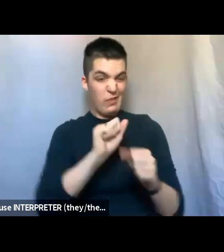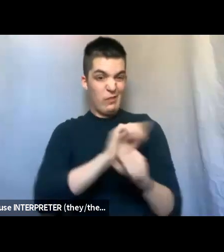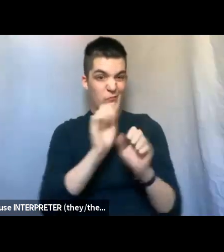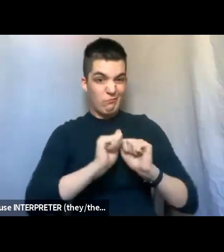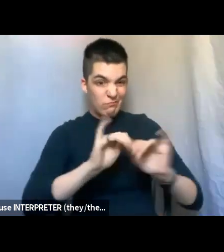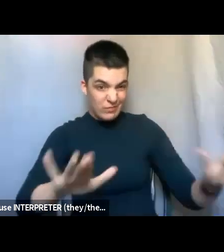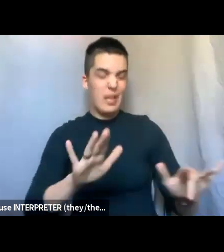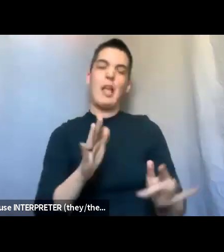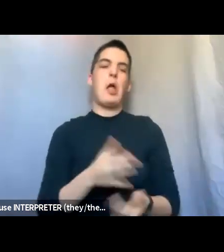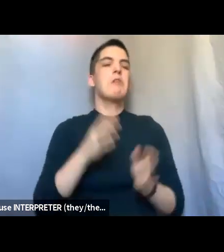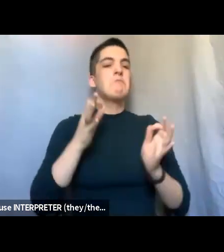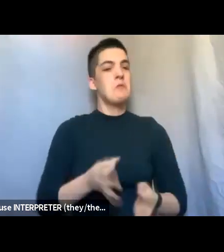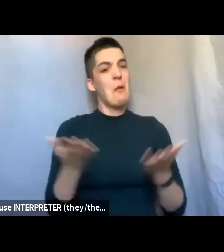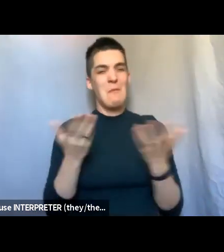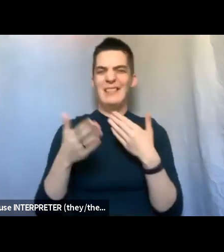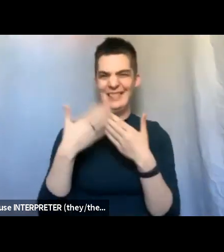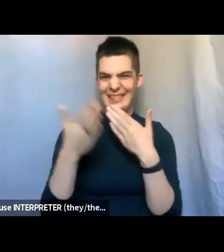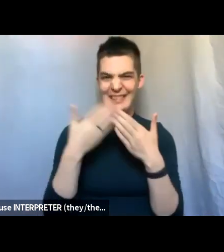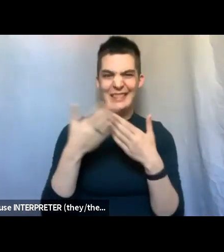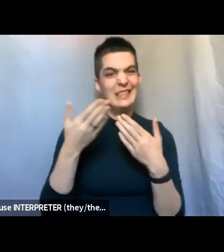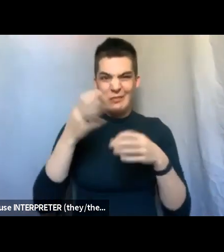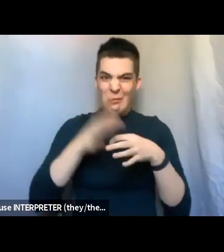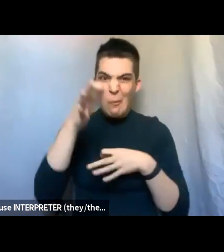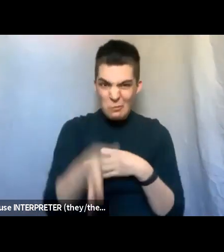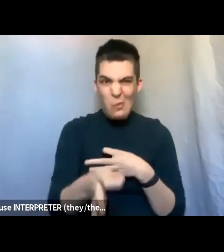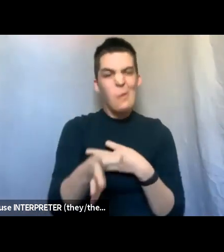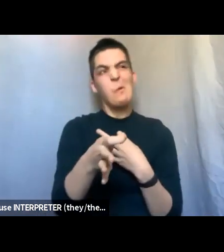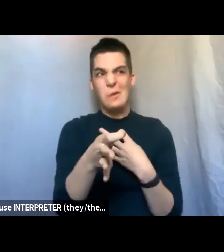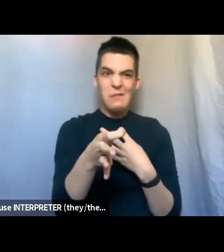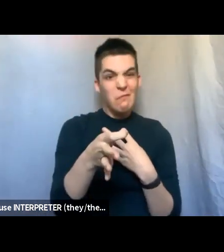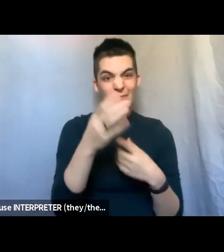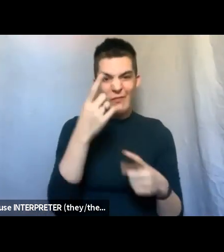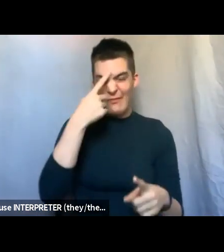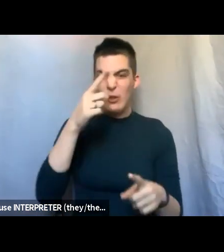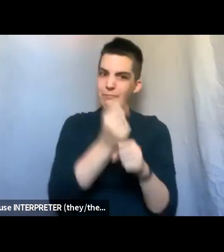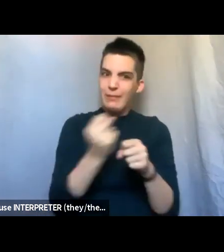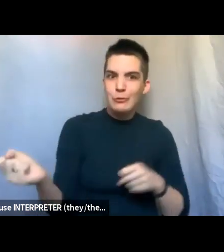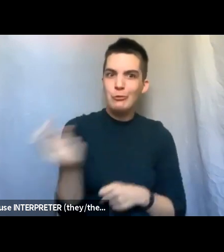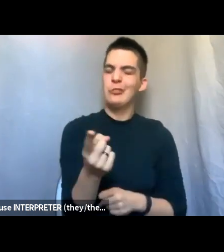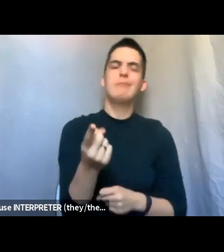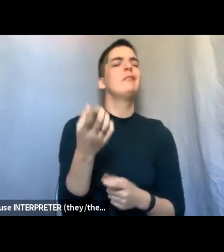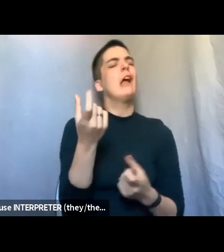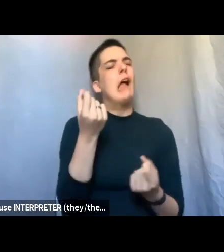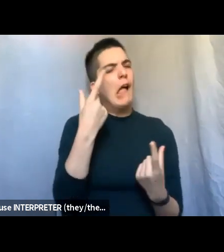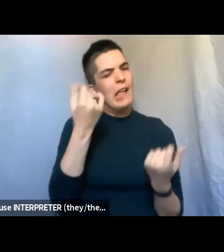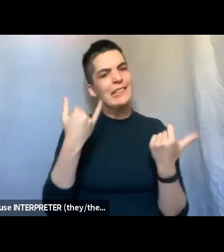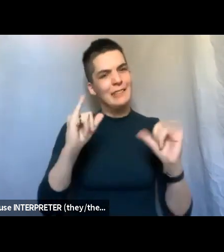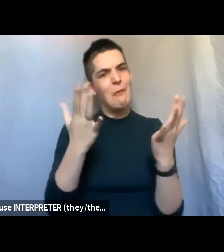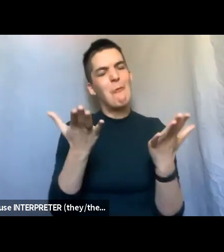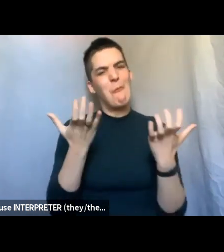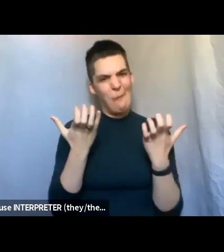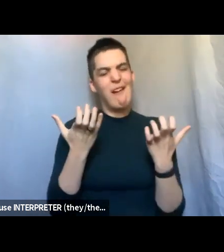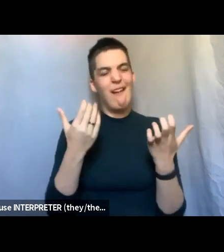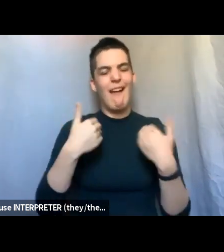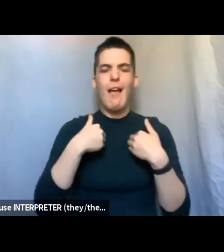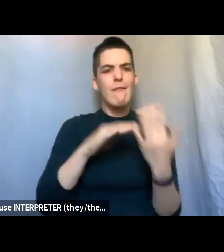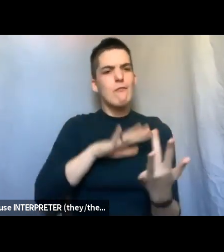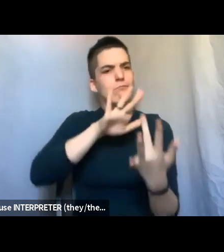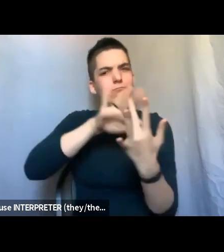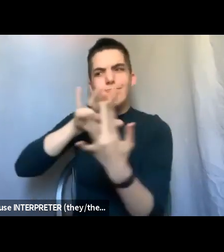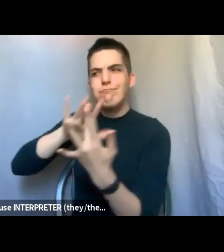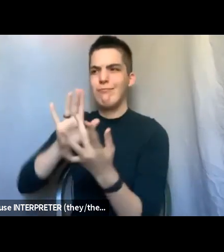to basically postpone this event until next year. But we still wanted an opportunity to reach out to